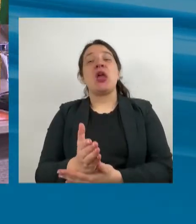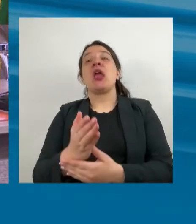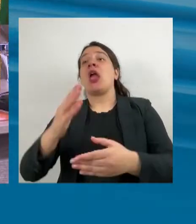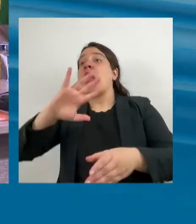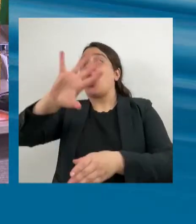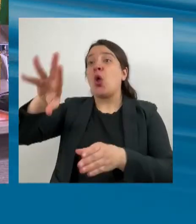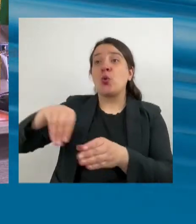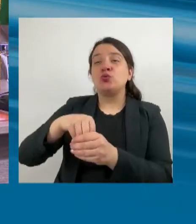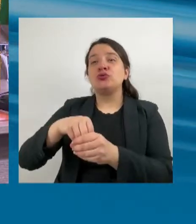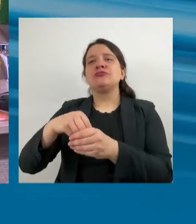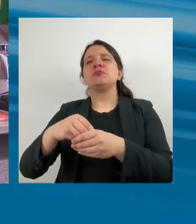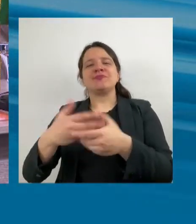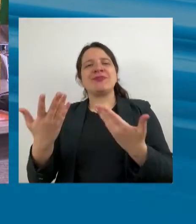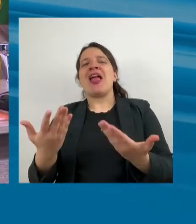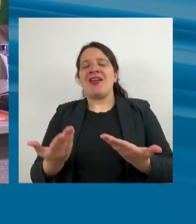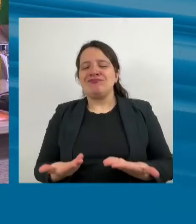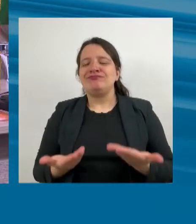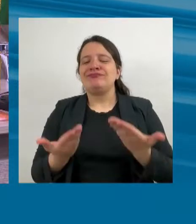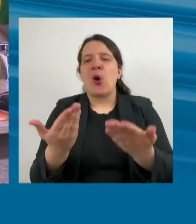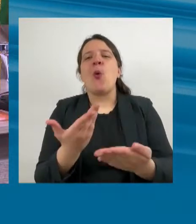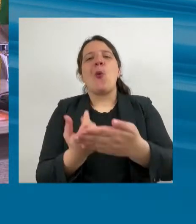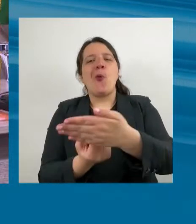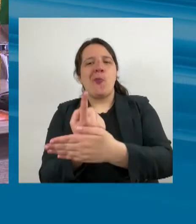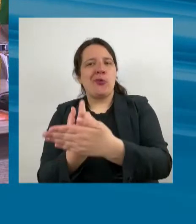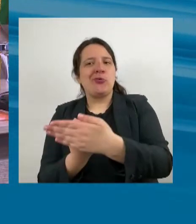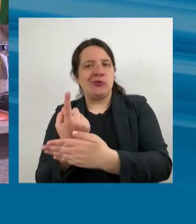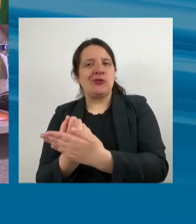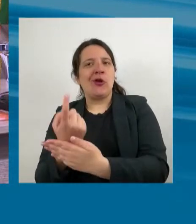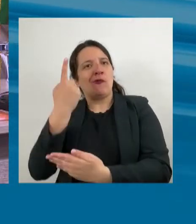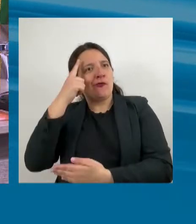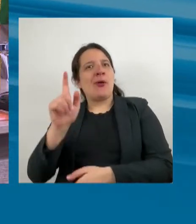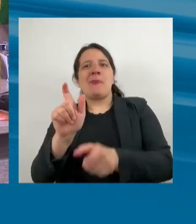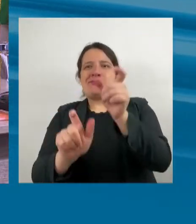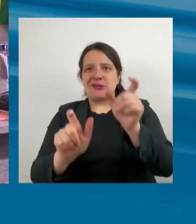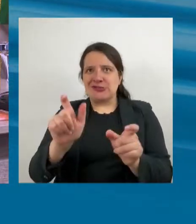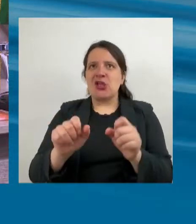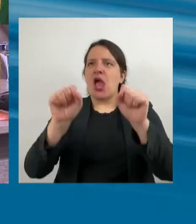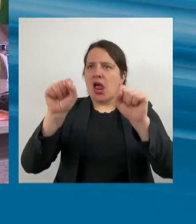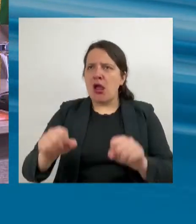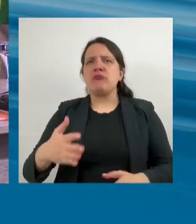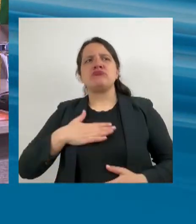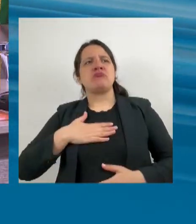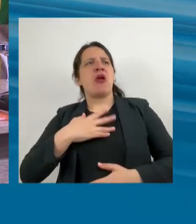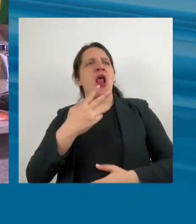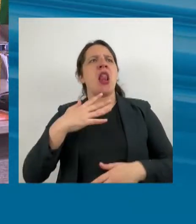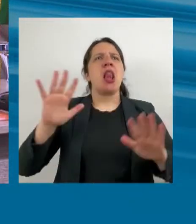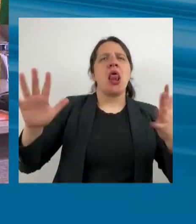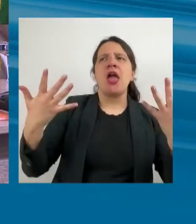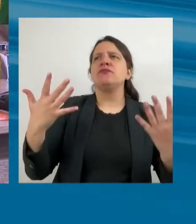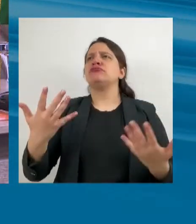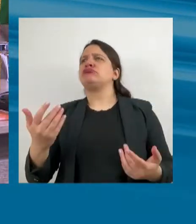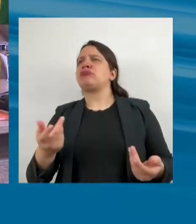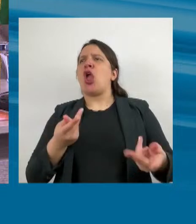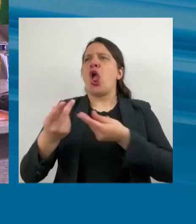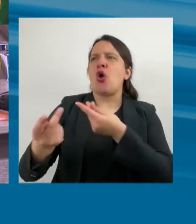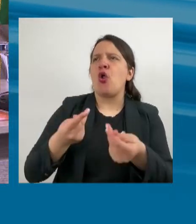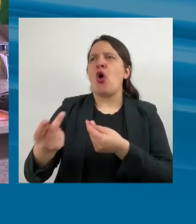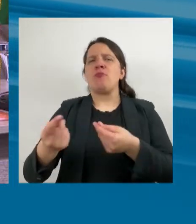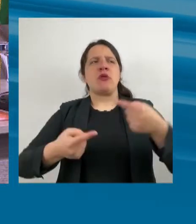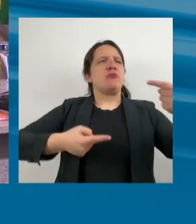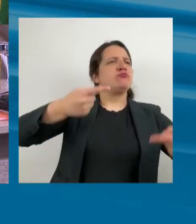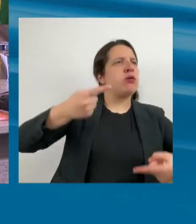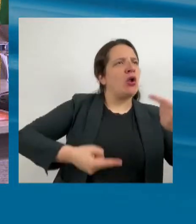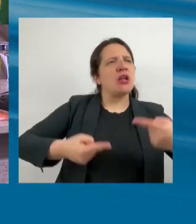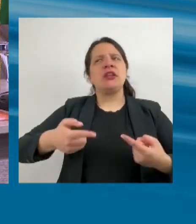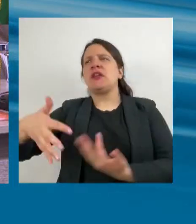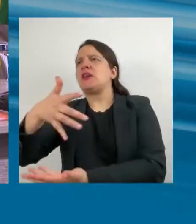inclusion also involves the creation of opportunities so that the people may have an active participation in the economic, political, and